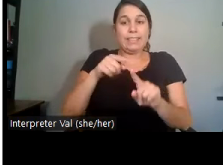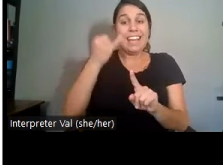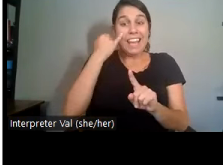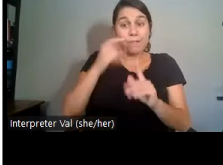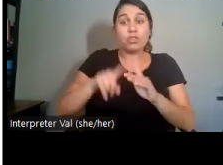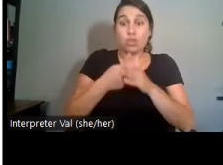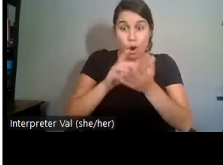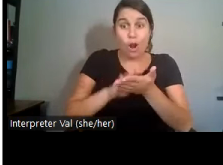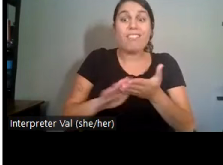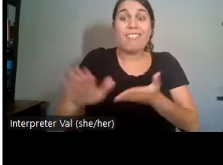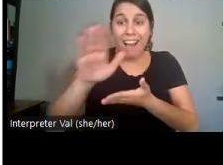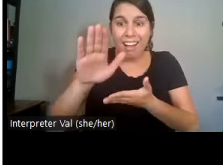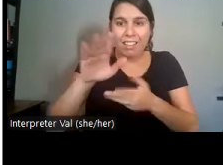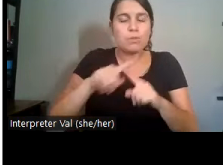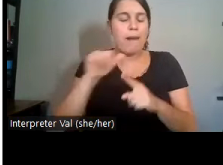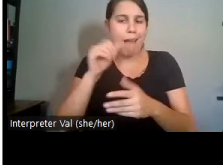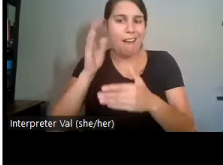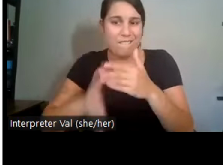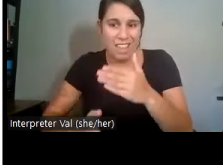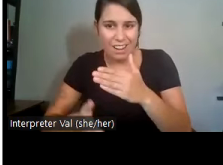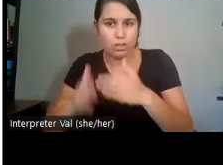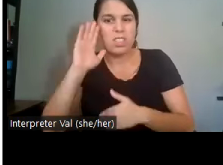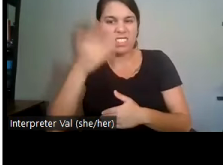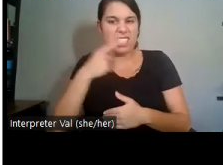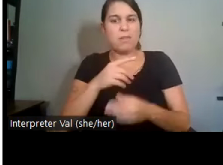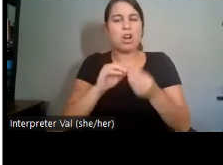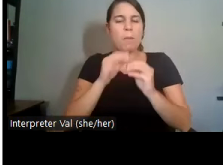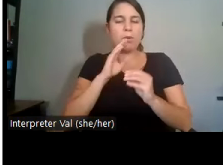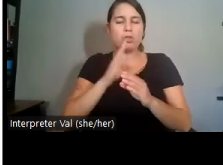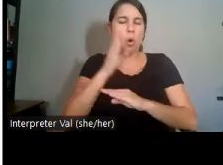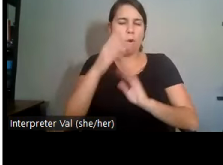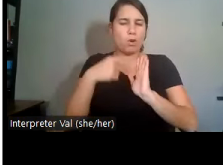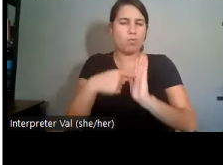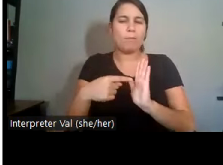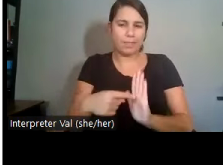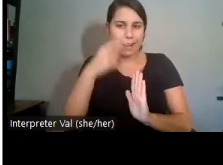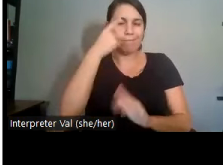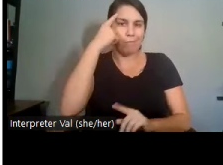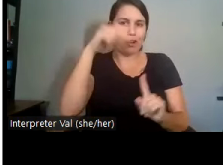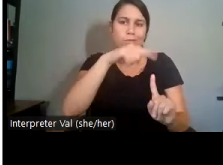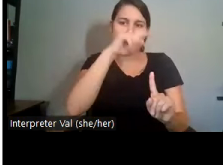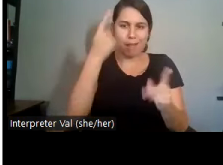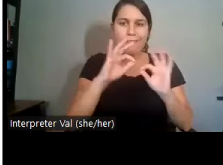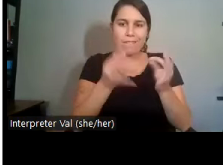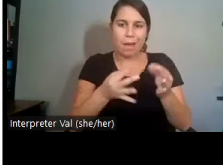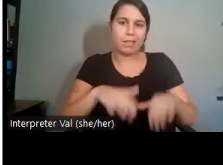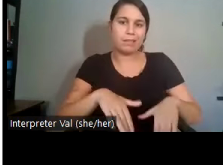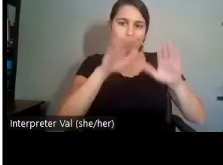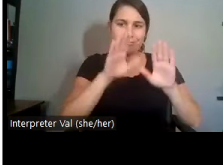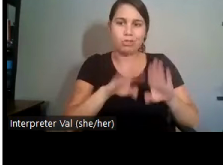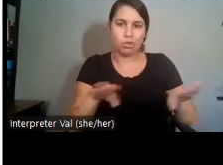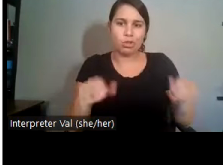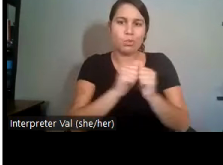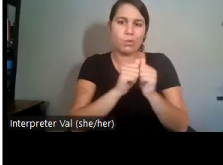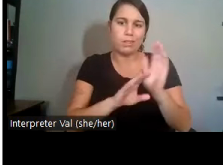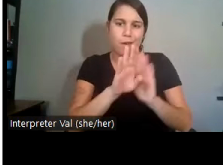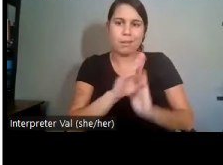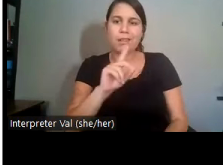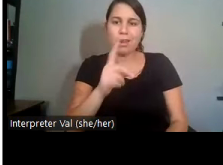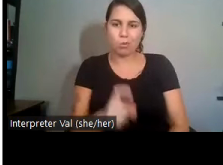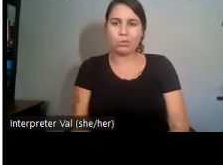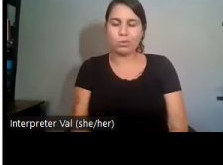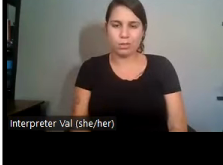not completed college. Those numbers tend to be overrepresented among Black families raising children with developmental